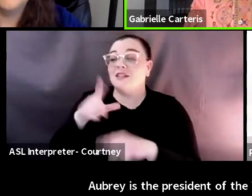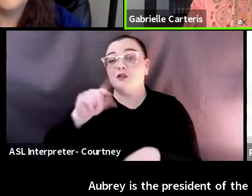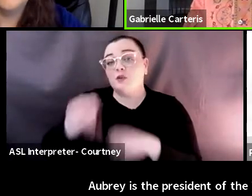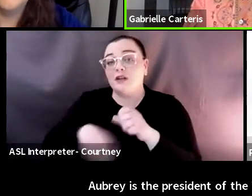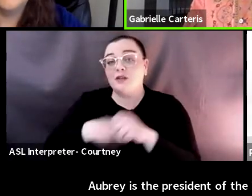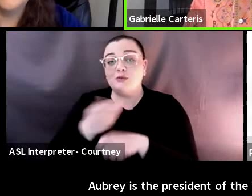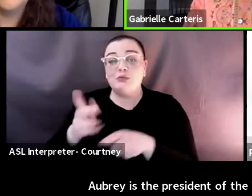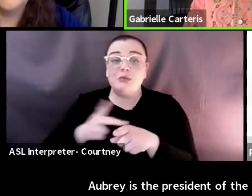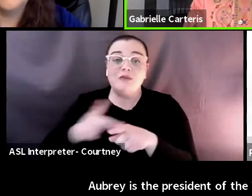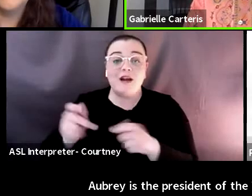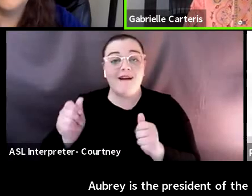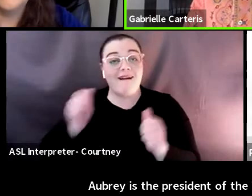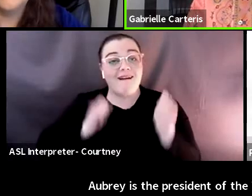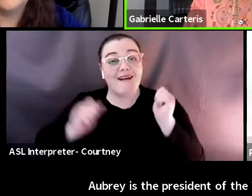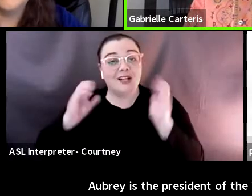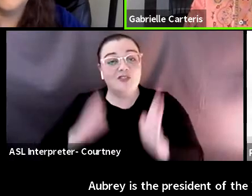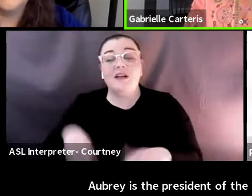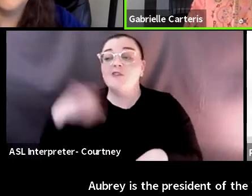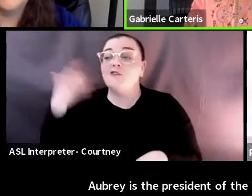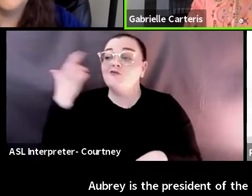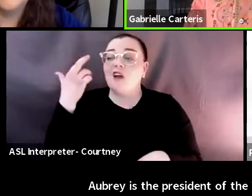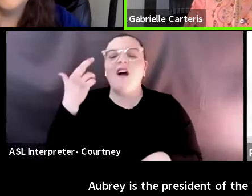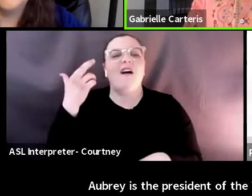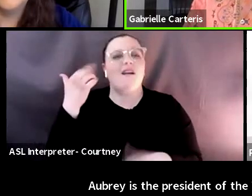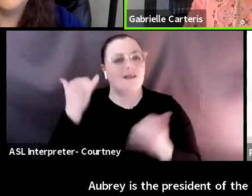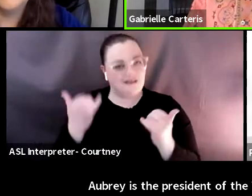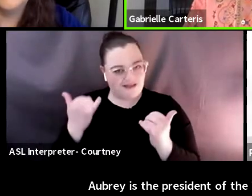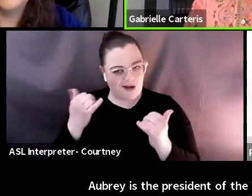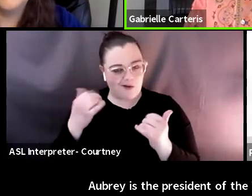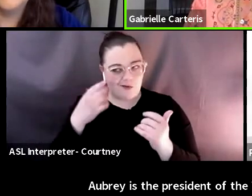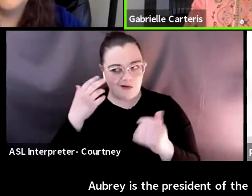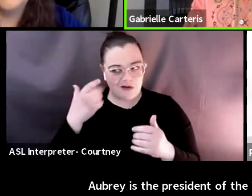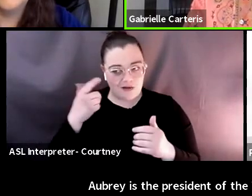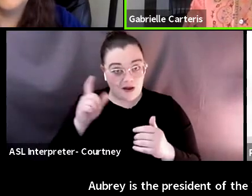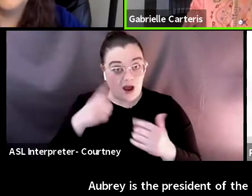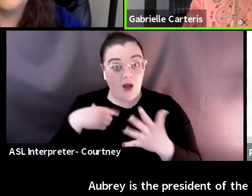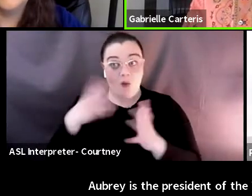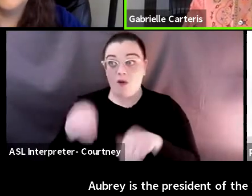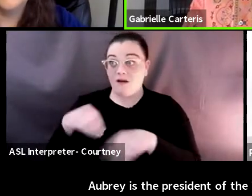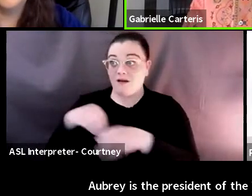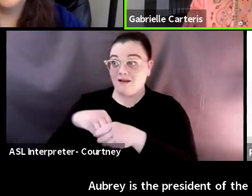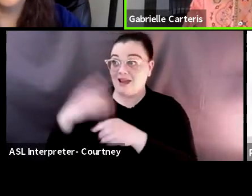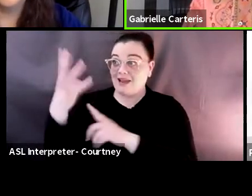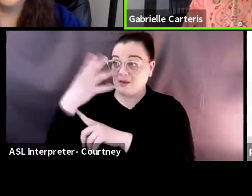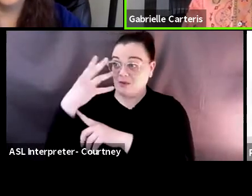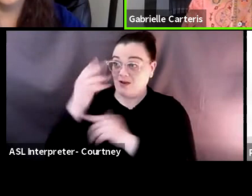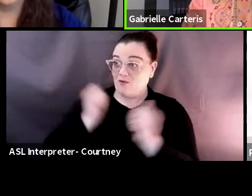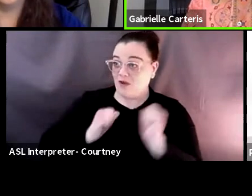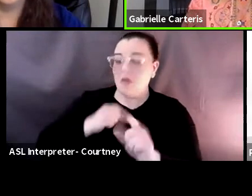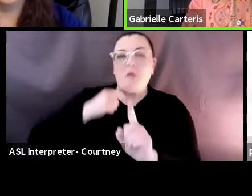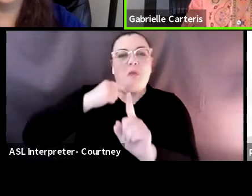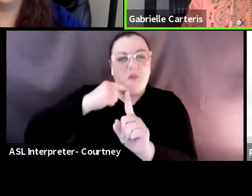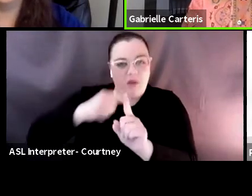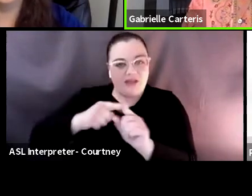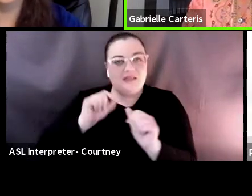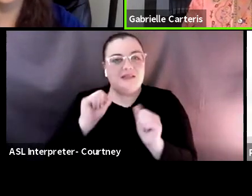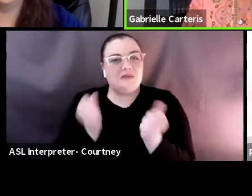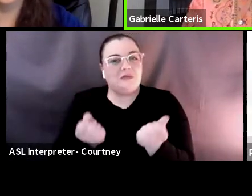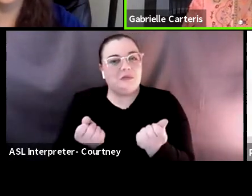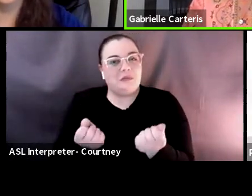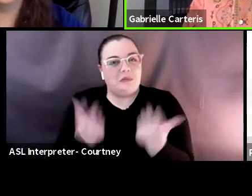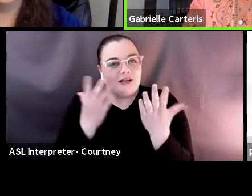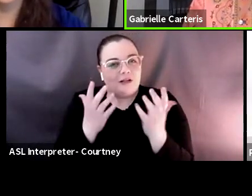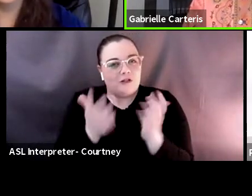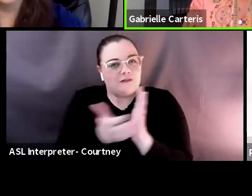Aubrey realized how performers are now expected not only to be in front of the camera, but also be multi-hyphenates who